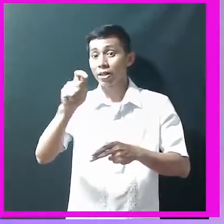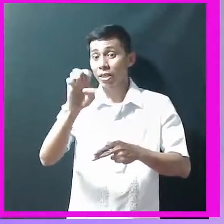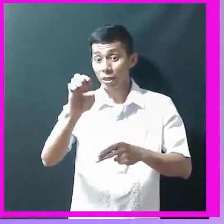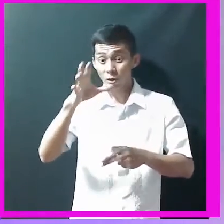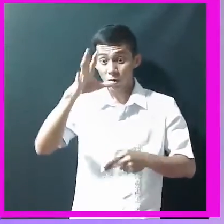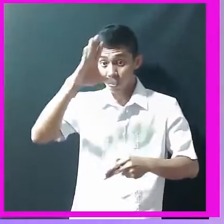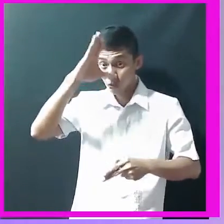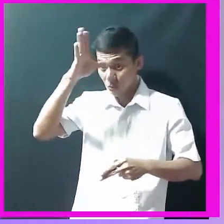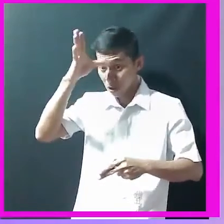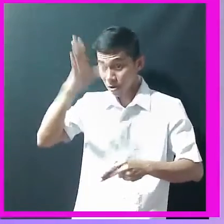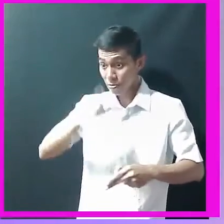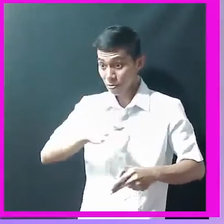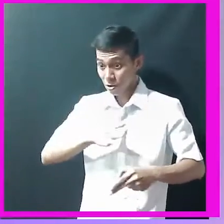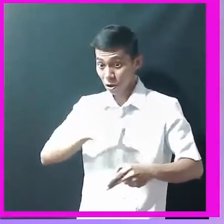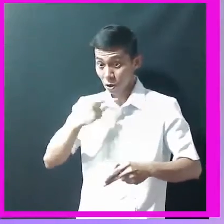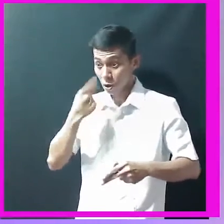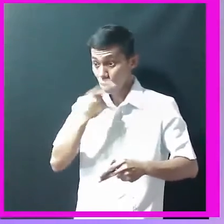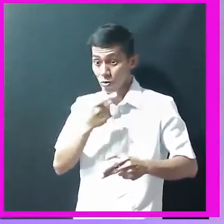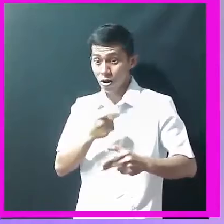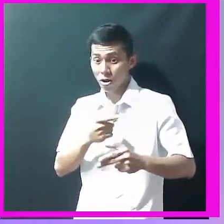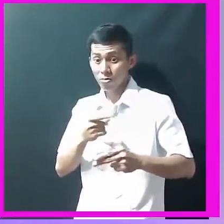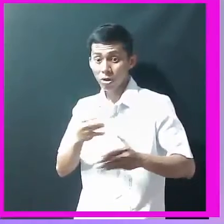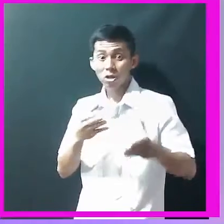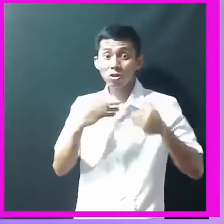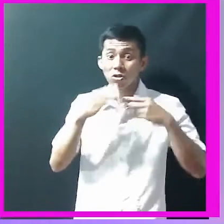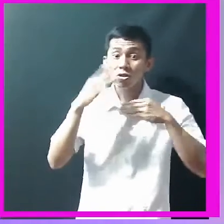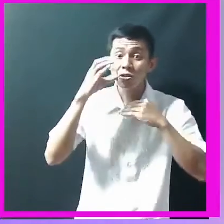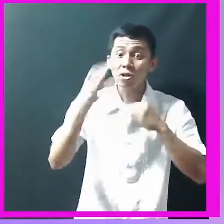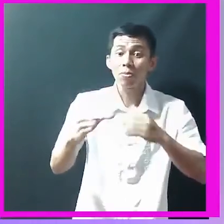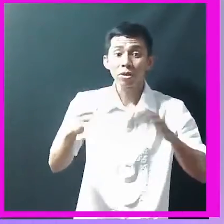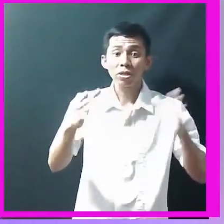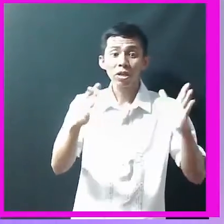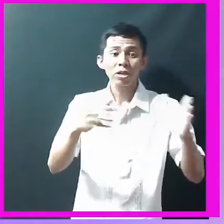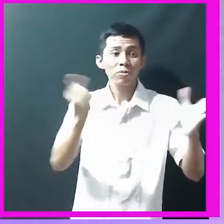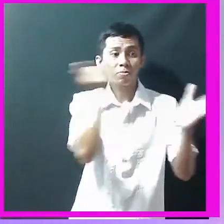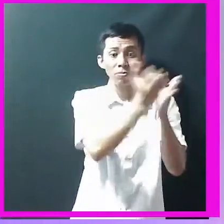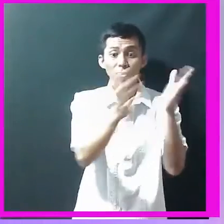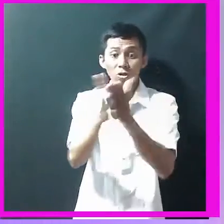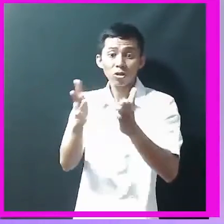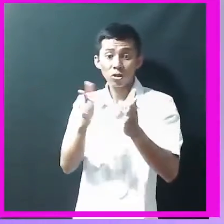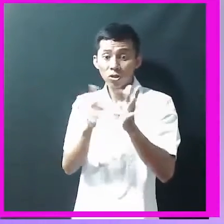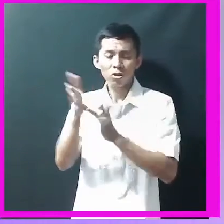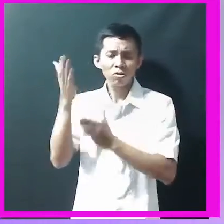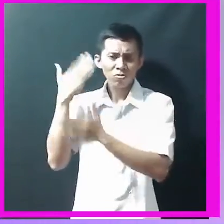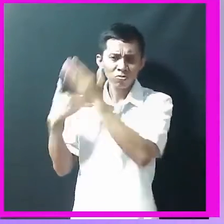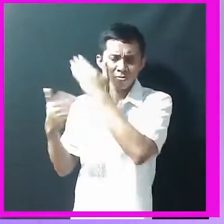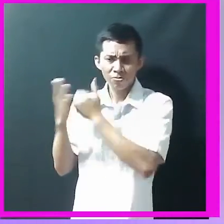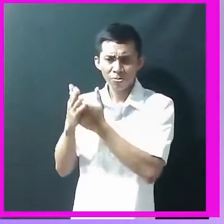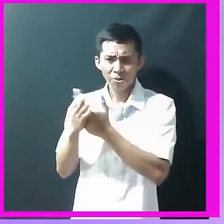ye against this man?" They answered and said unto him,